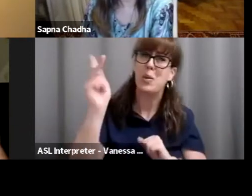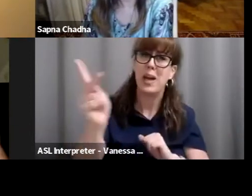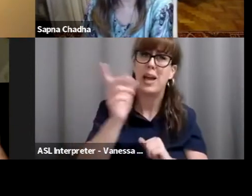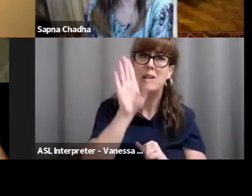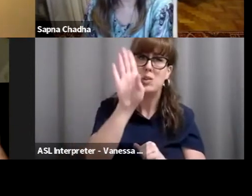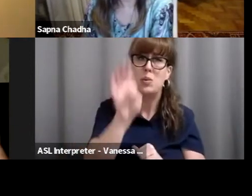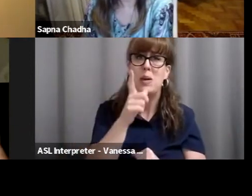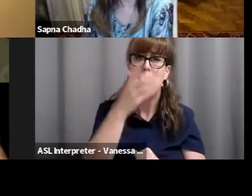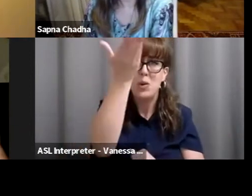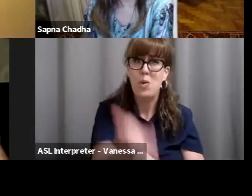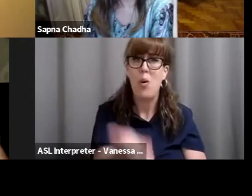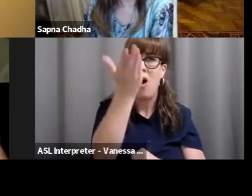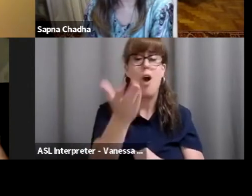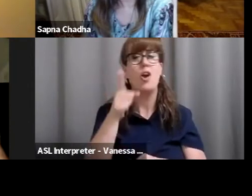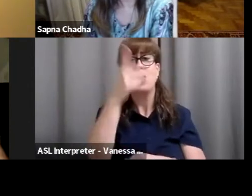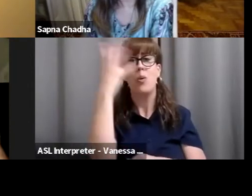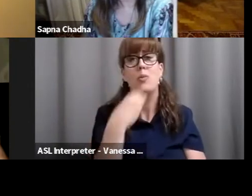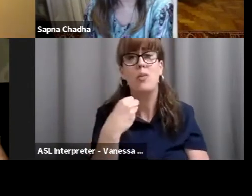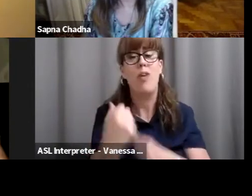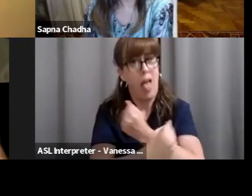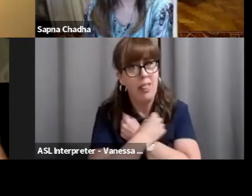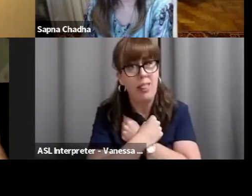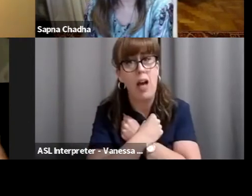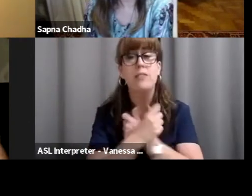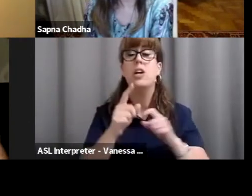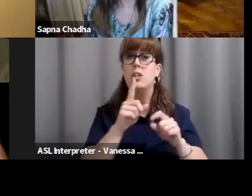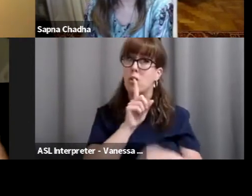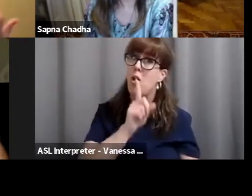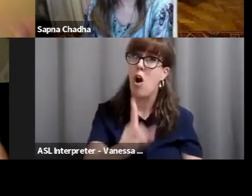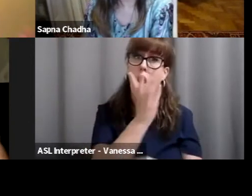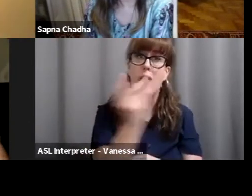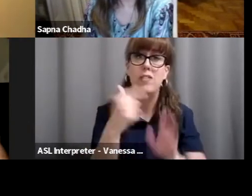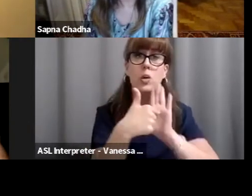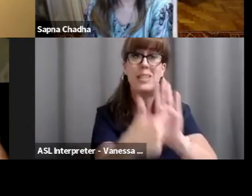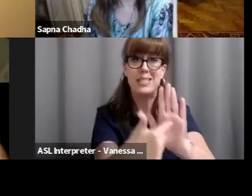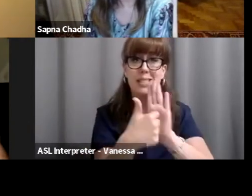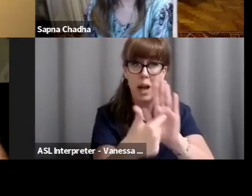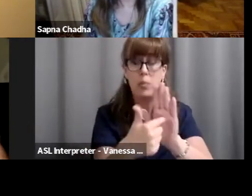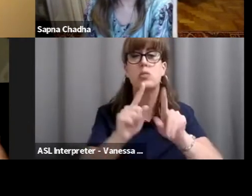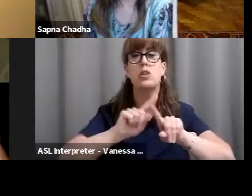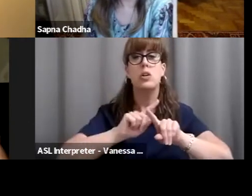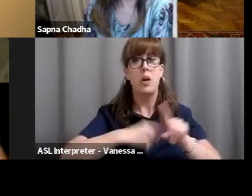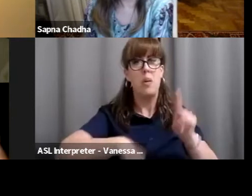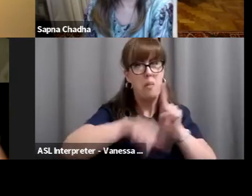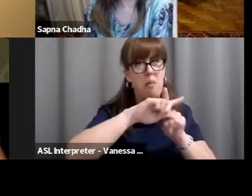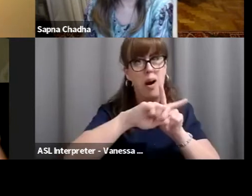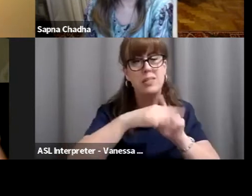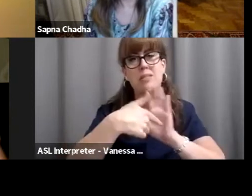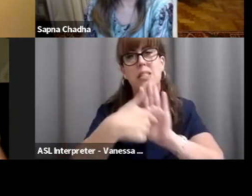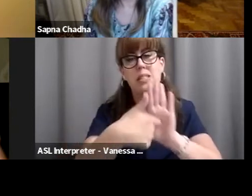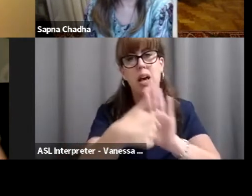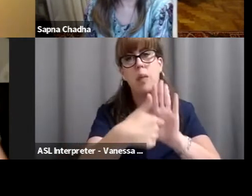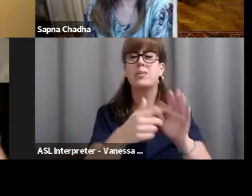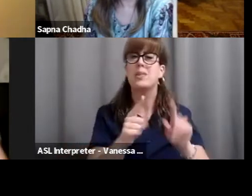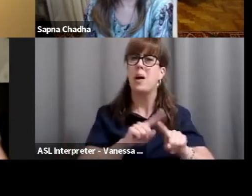love. I think that was beautiful. So there are a few examples like that, and many more, I'm sure, but there's so much more